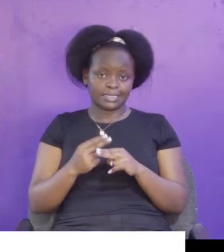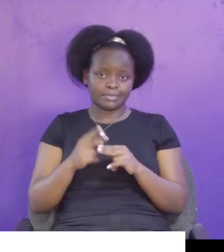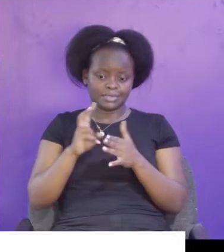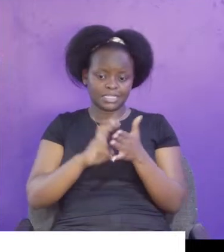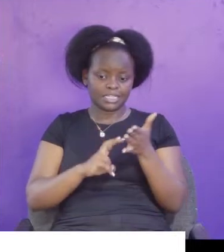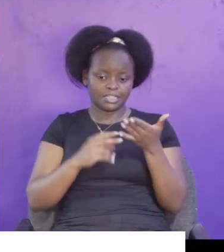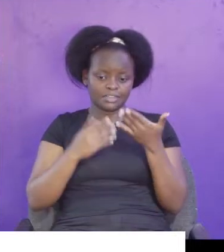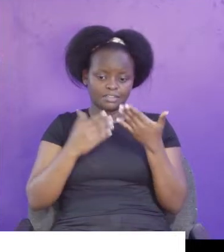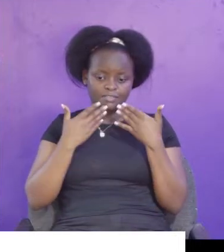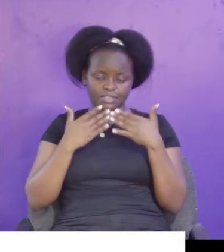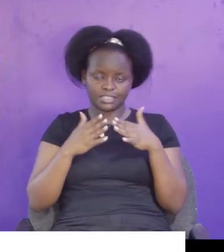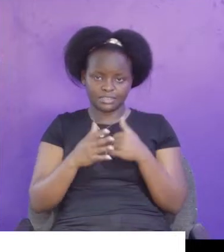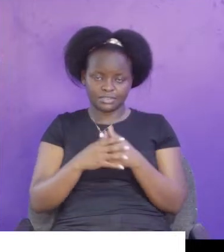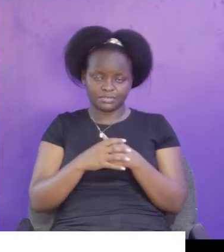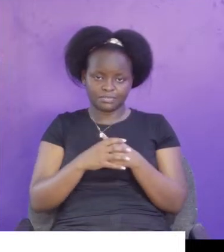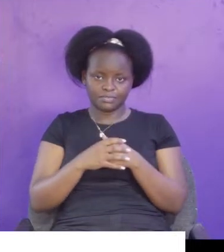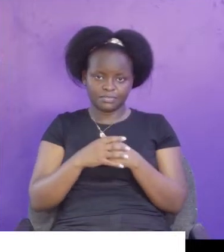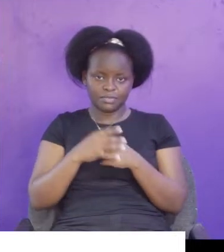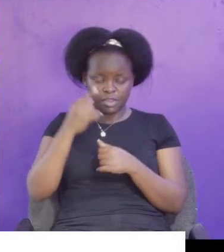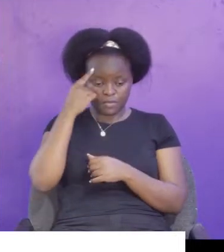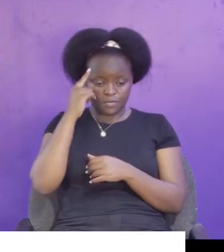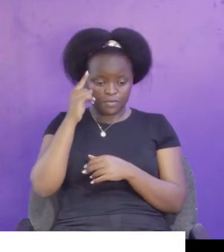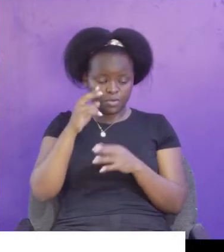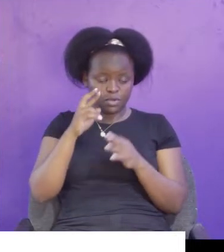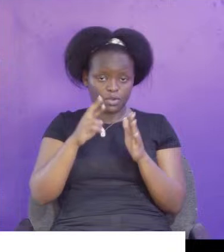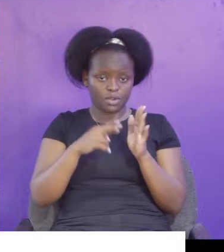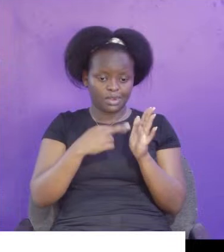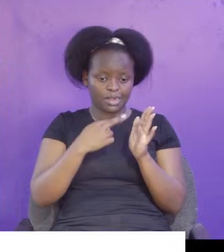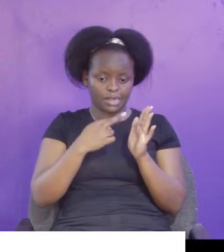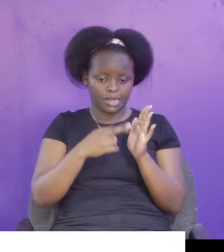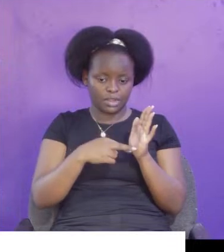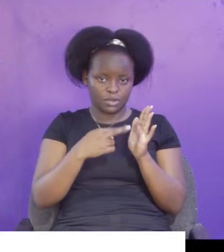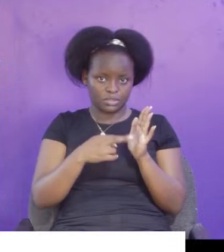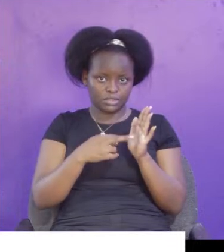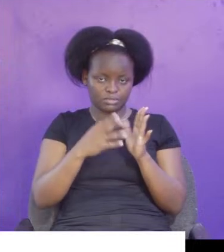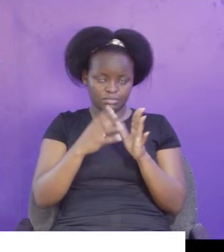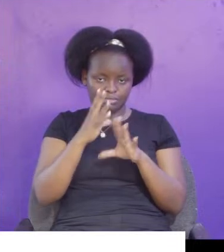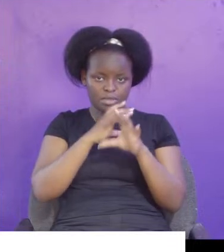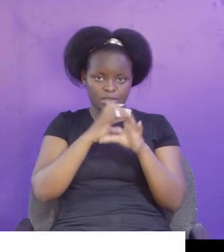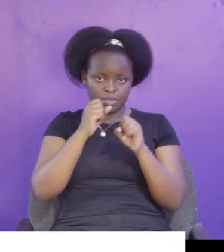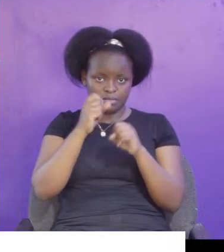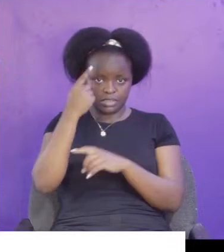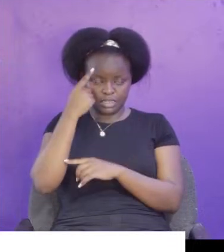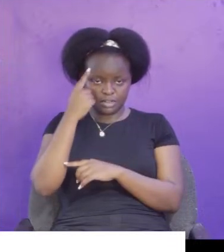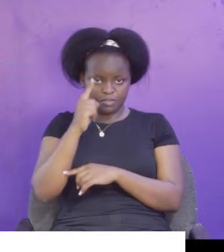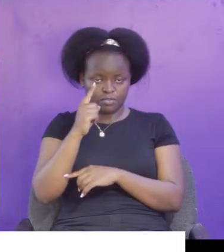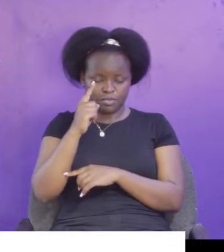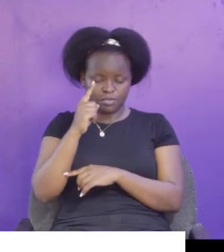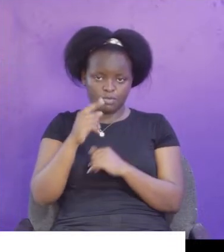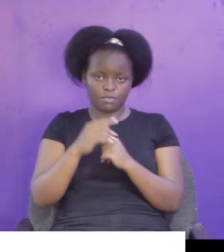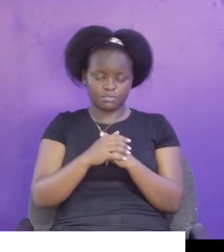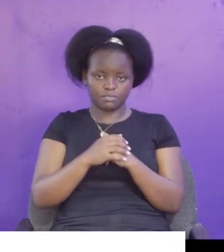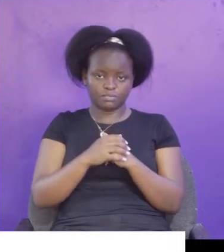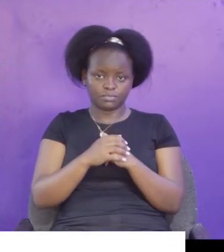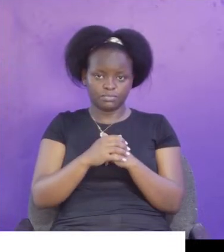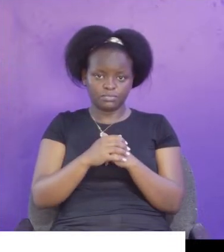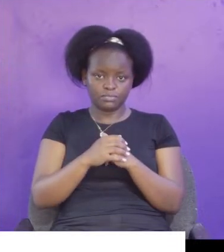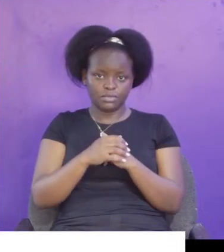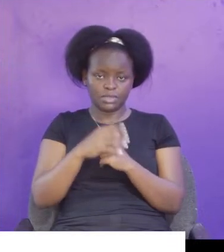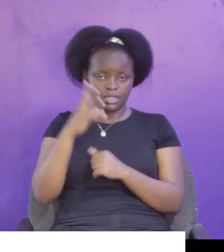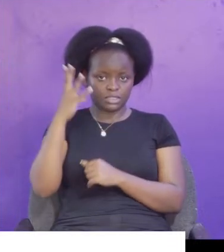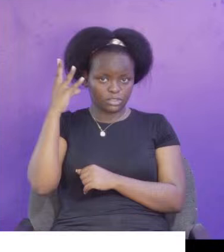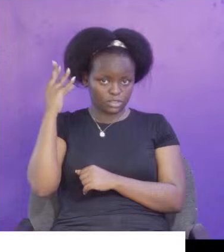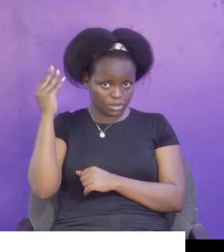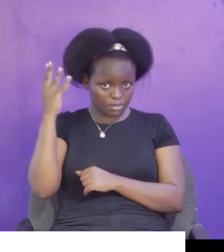for the purpose of record, the President of the Federal Republic of Somalia is